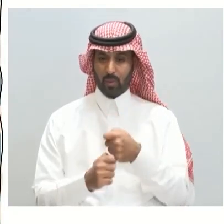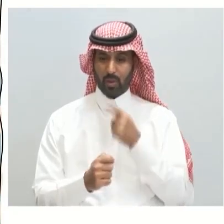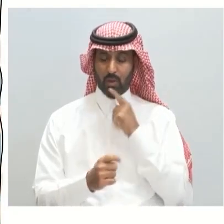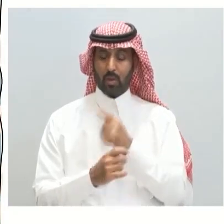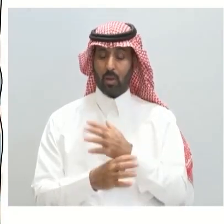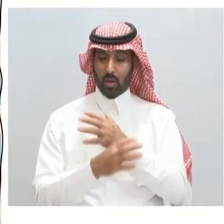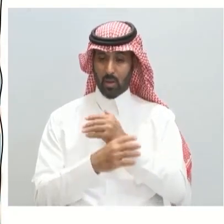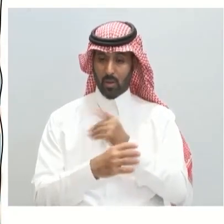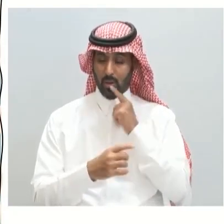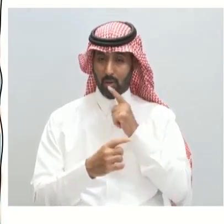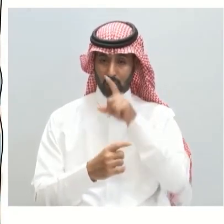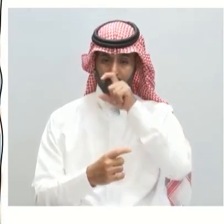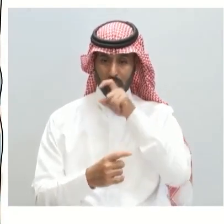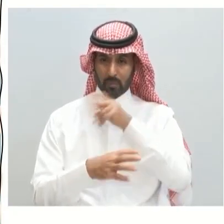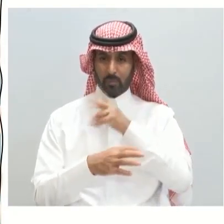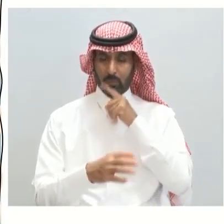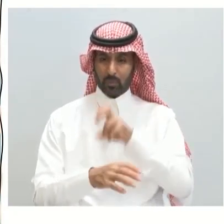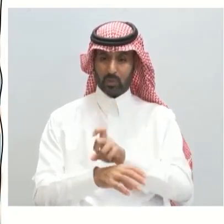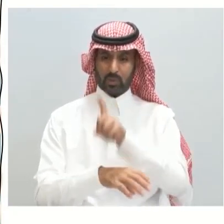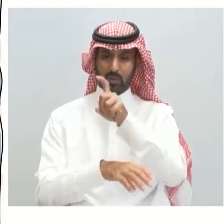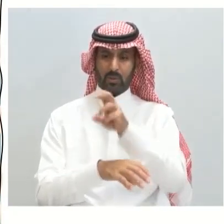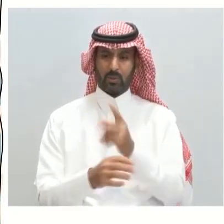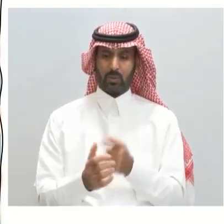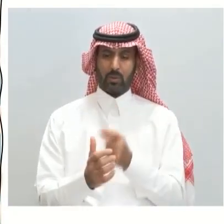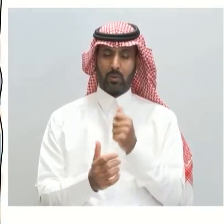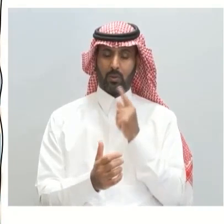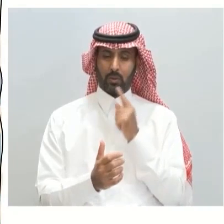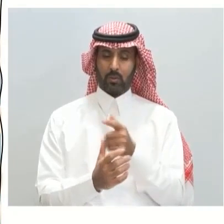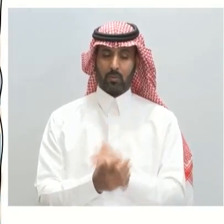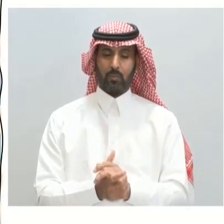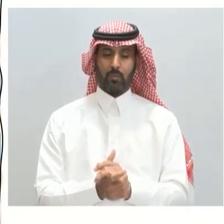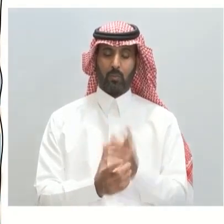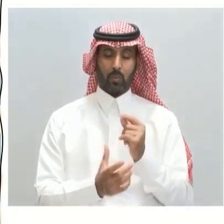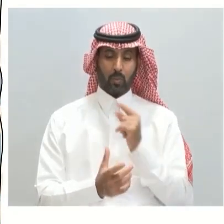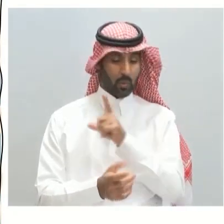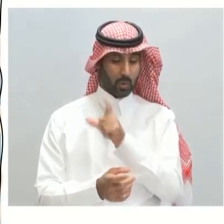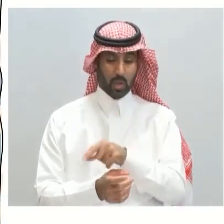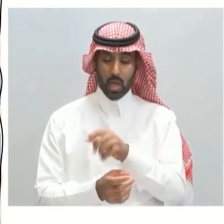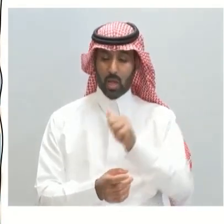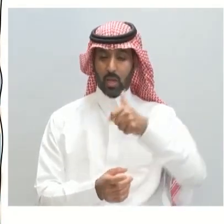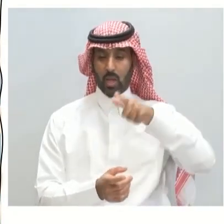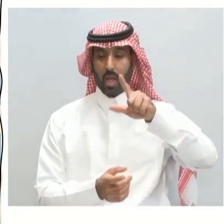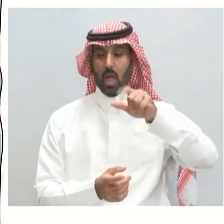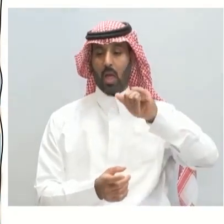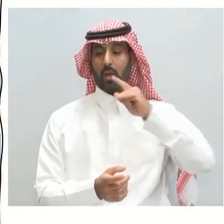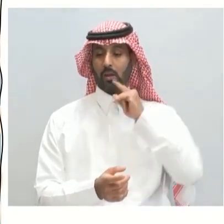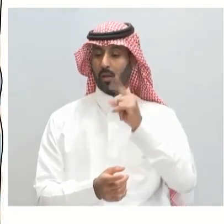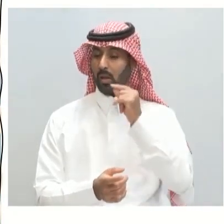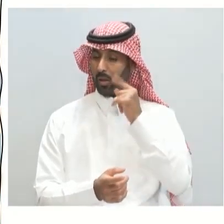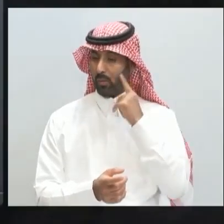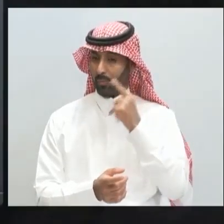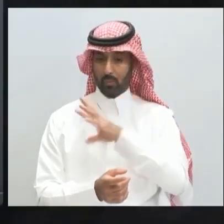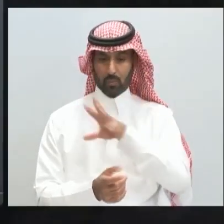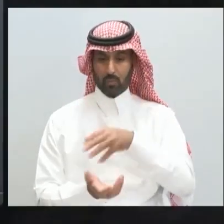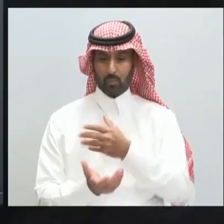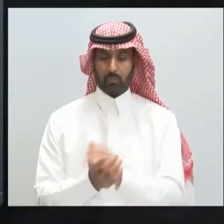Why does Mr. Ali think he has the best of both worlds? So we'll be answering this